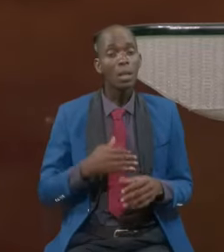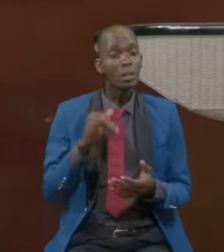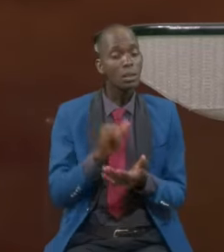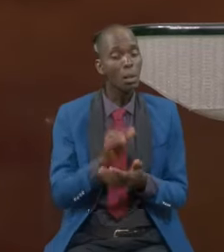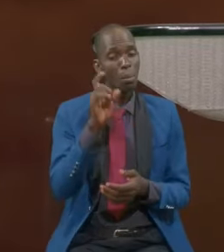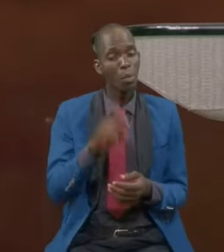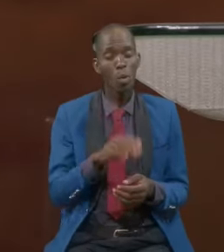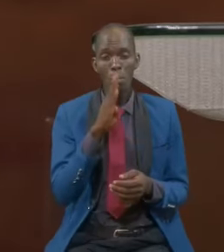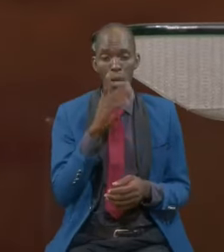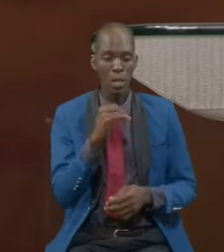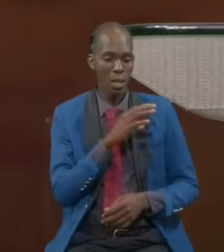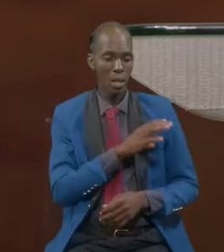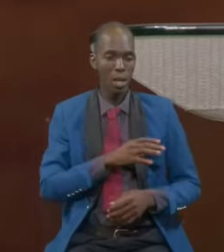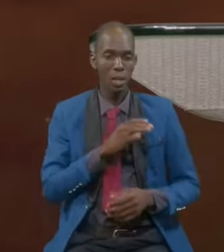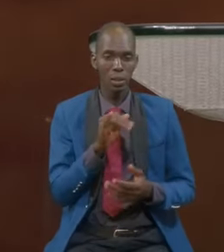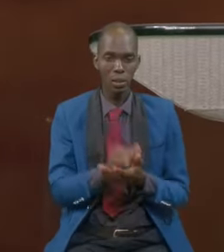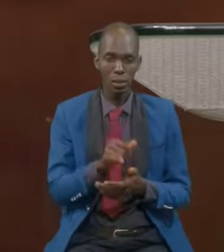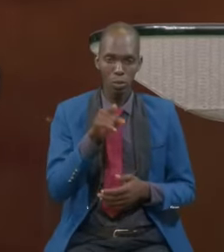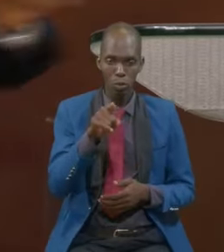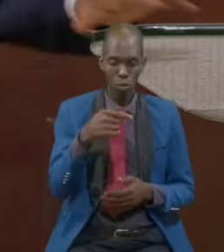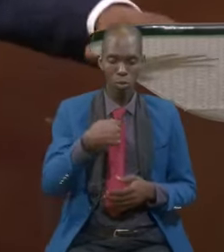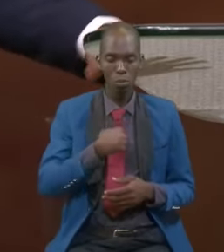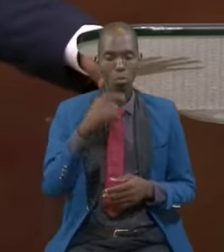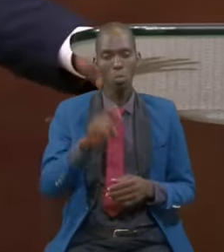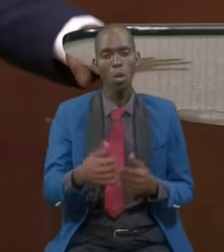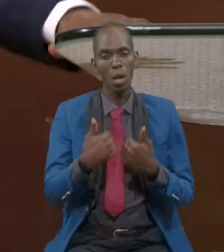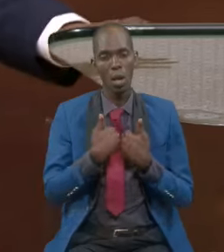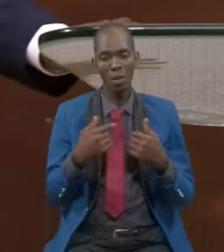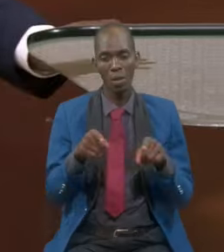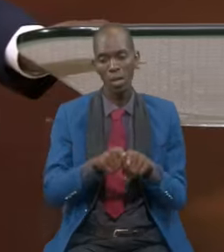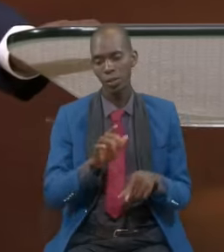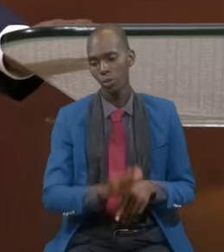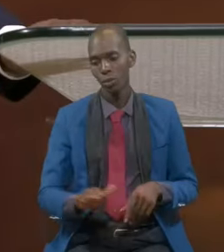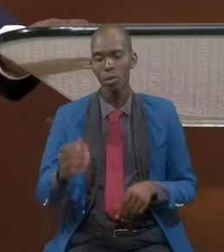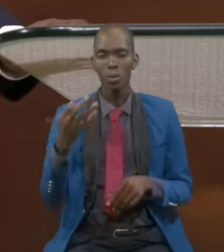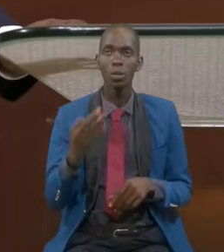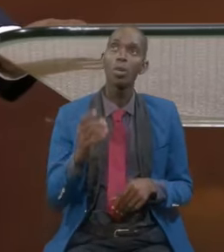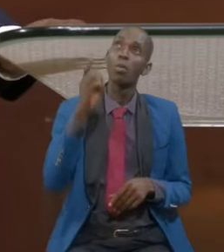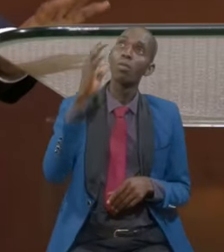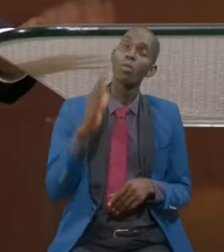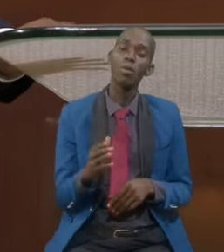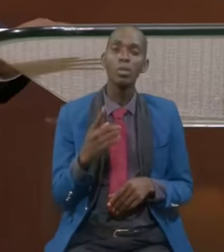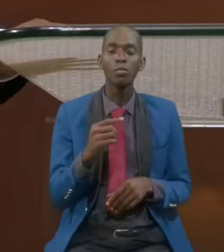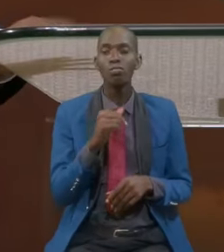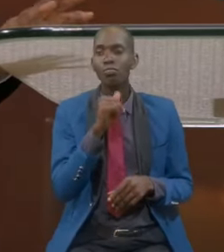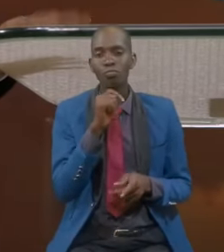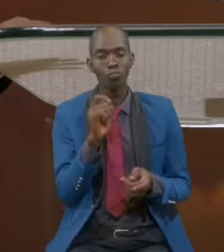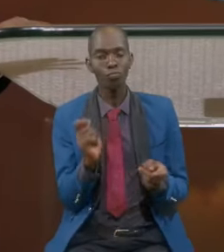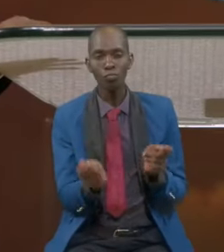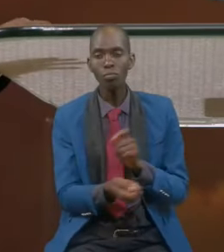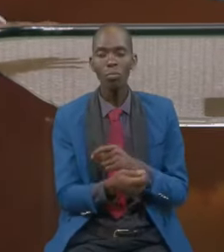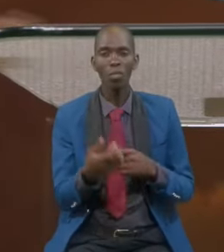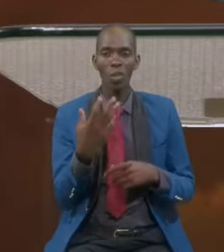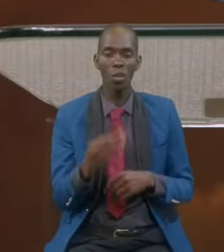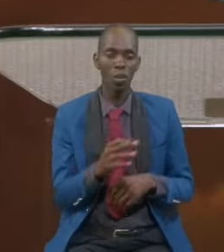we ought to have as children of God. The inflexibility of Christ,